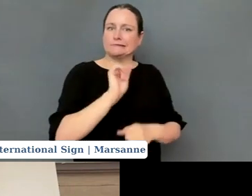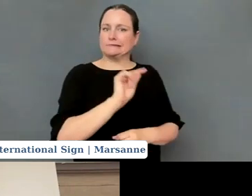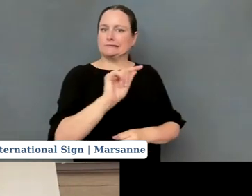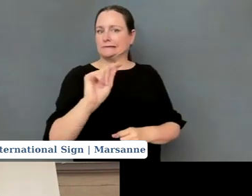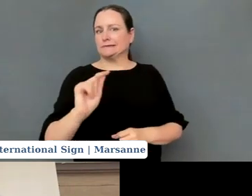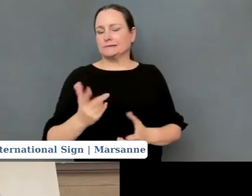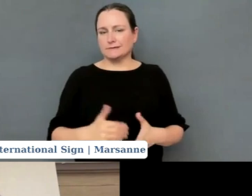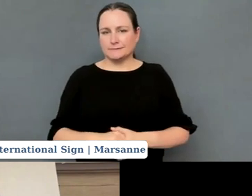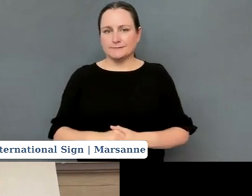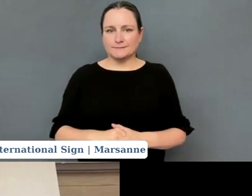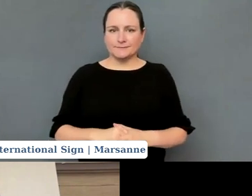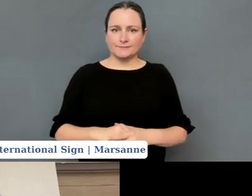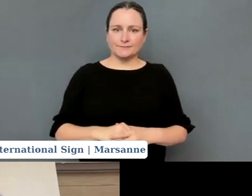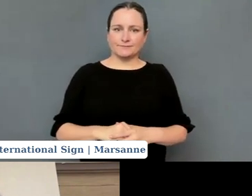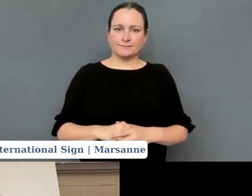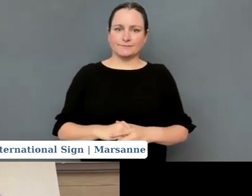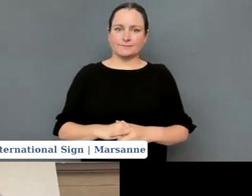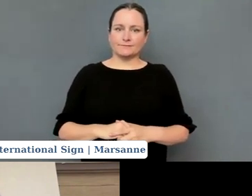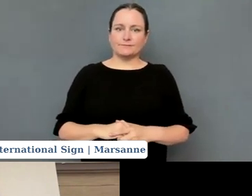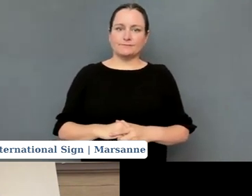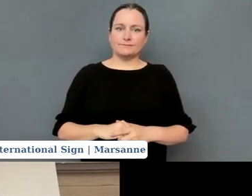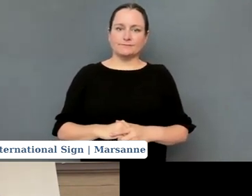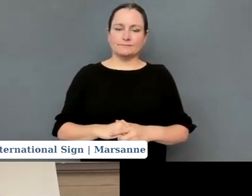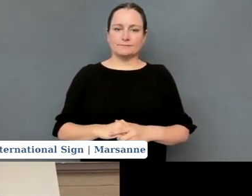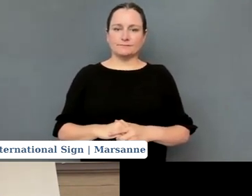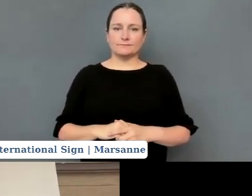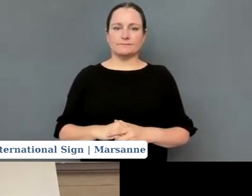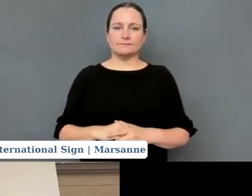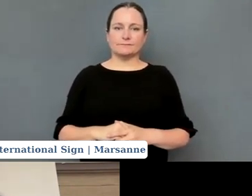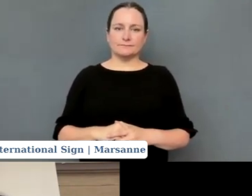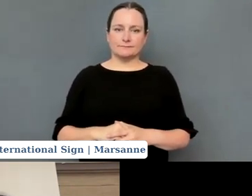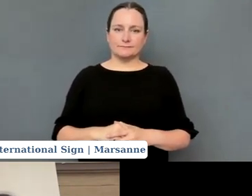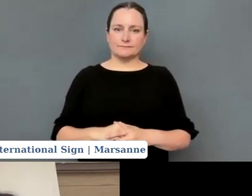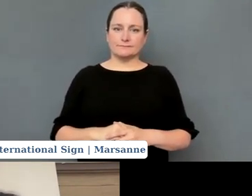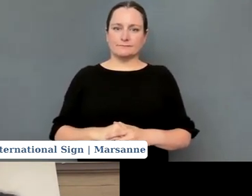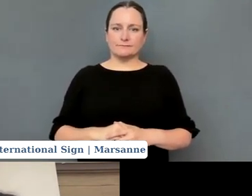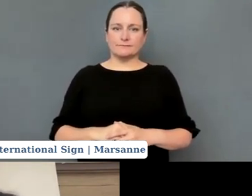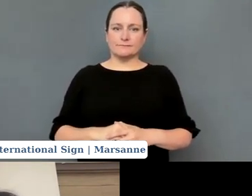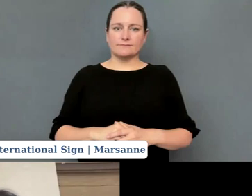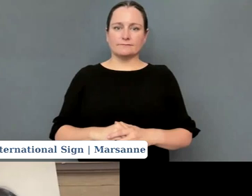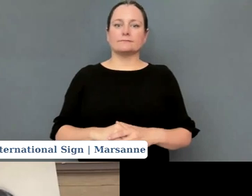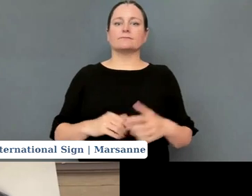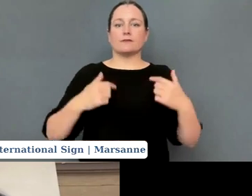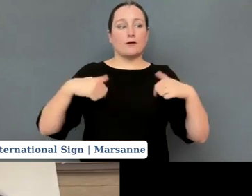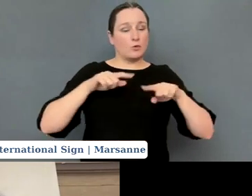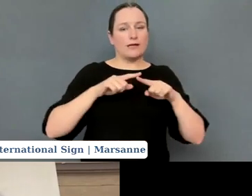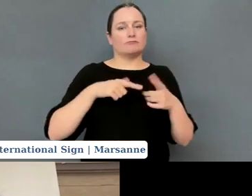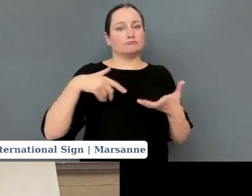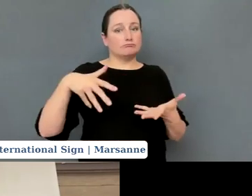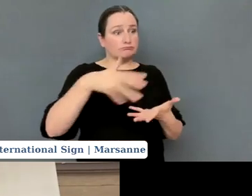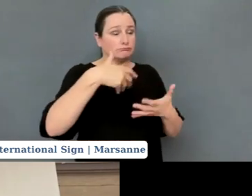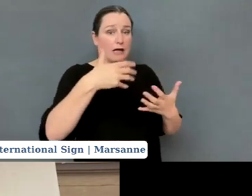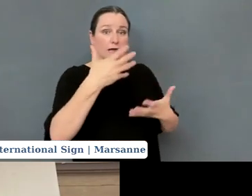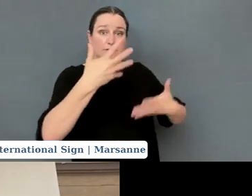policymakers, provide them enough information about the gender data.